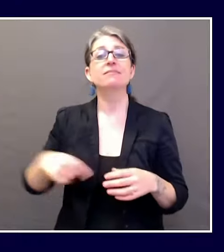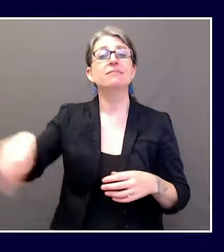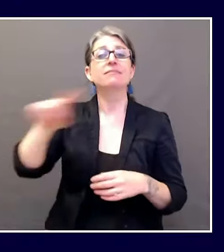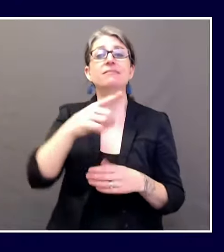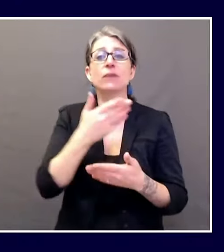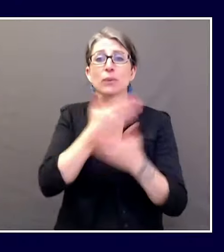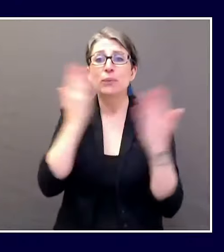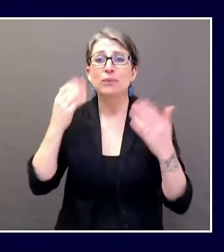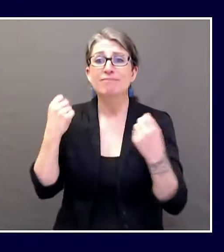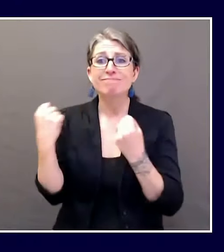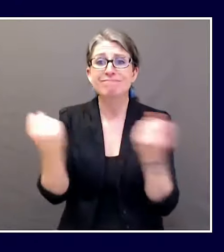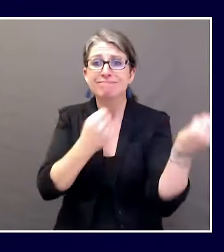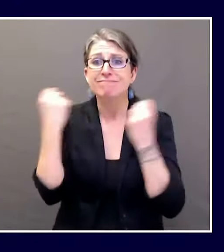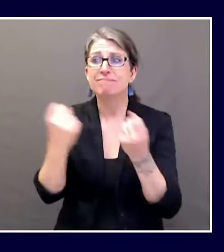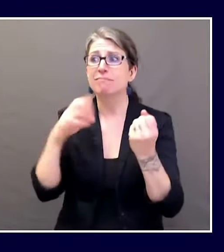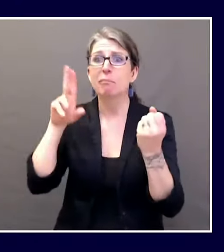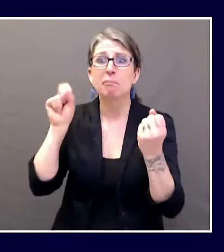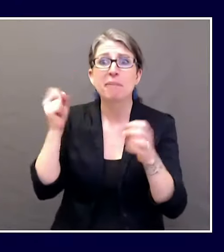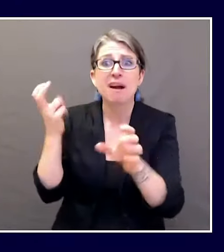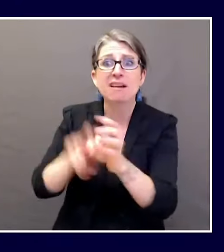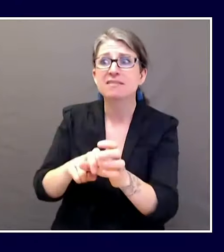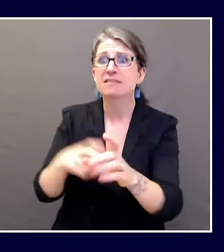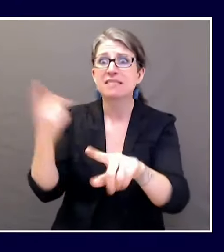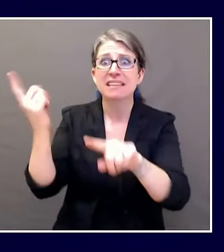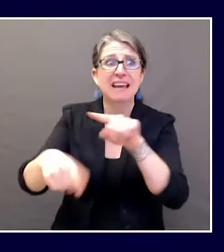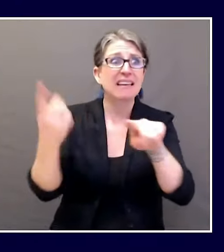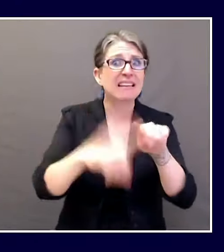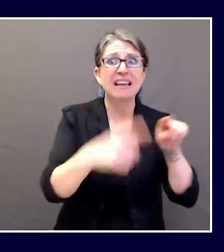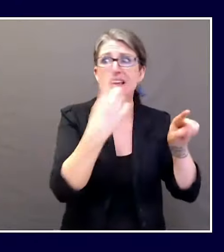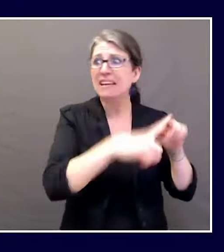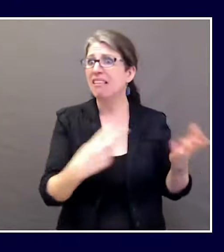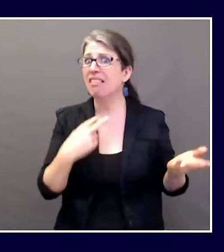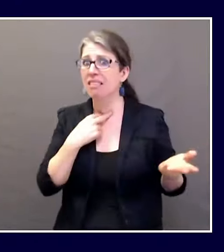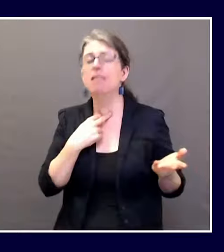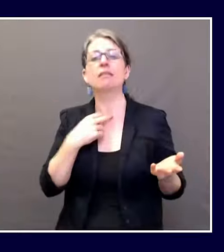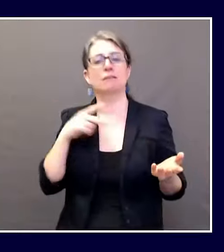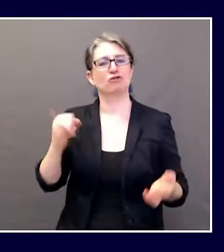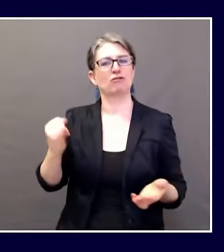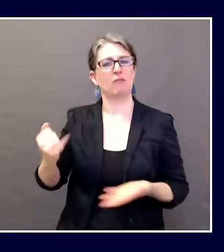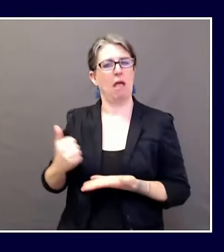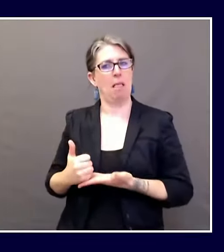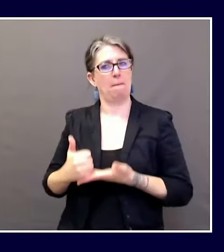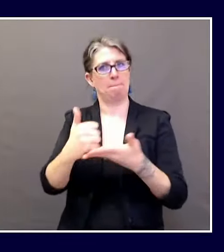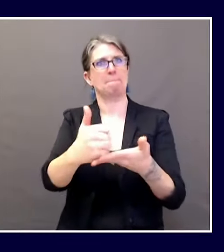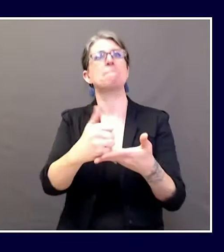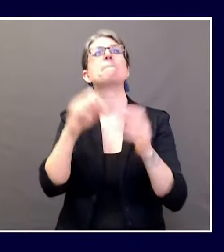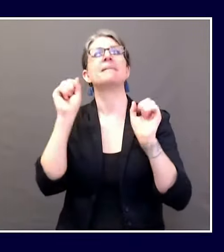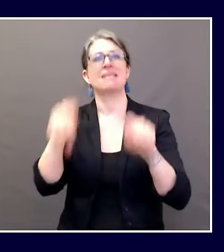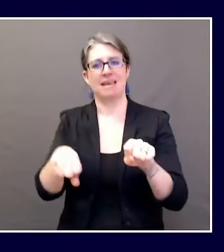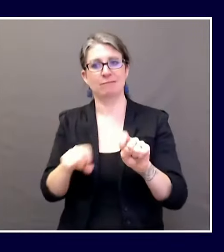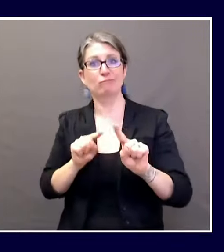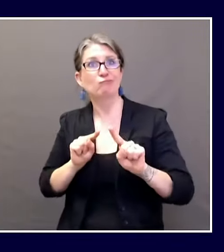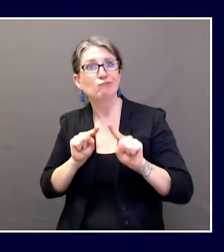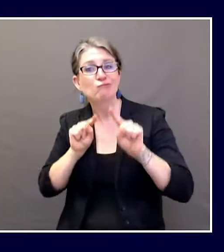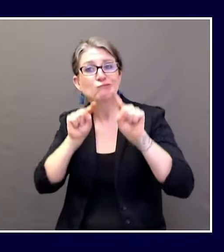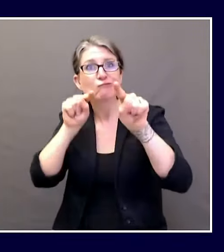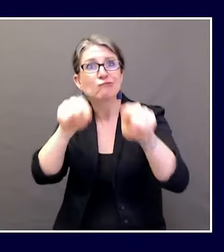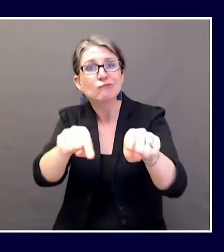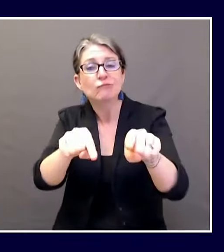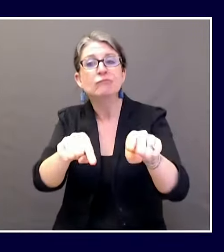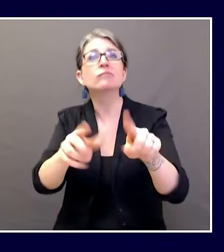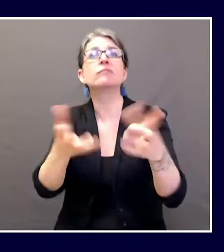would therefore benefit from just a single dose of vaccine. And that J&J vaccine expands the scope